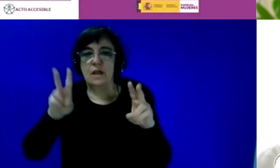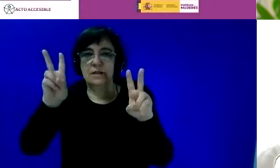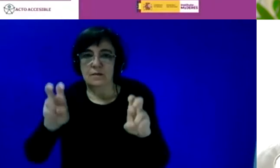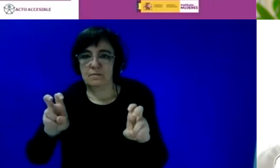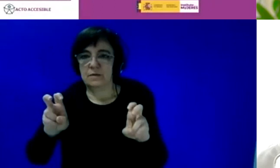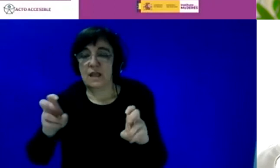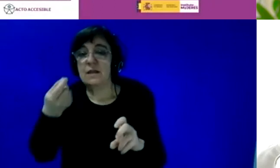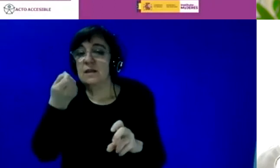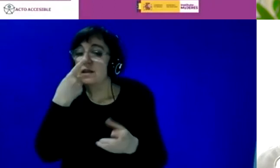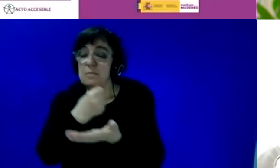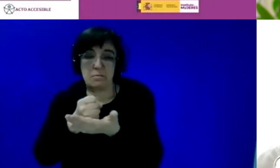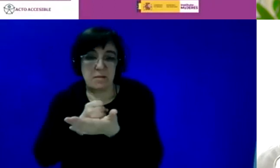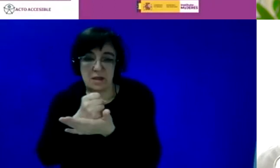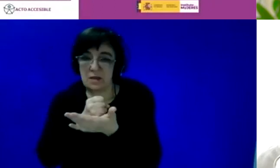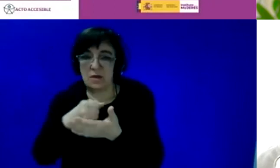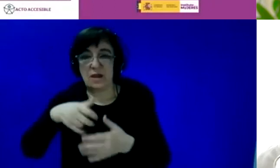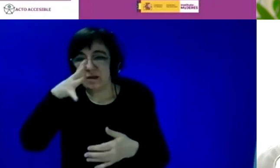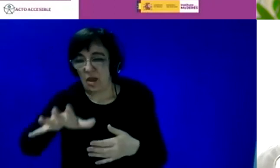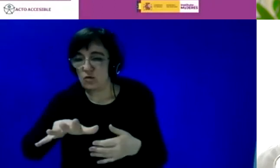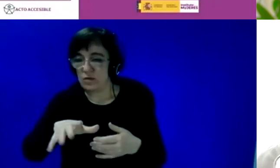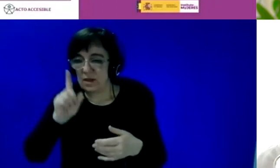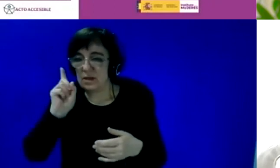Of course, medicine.